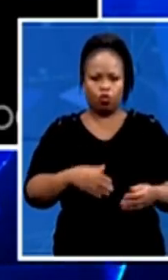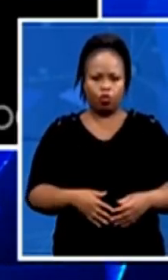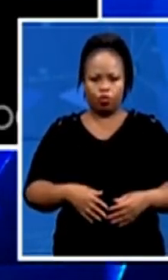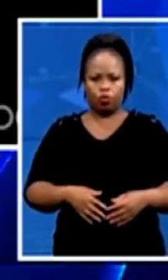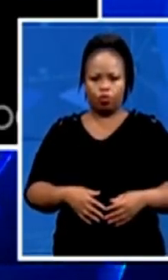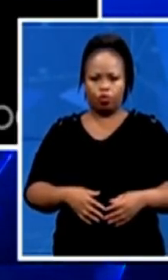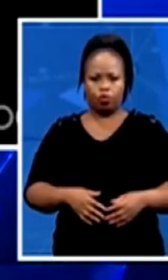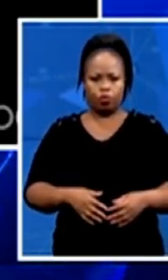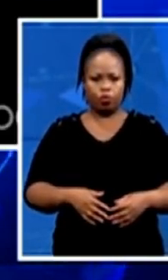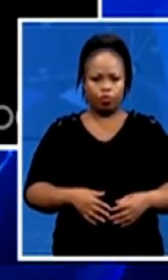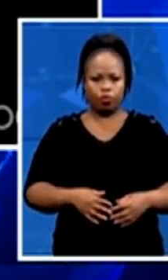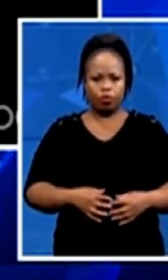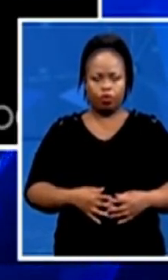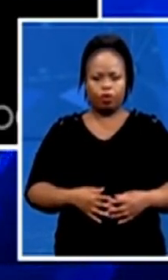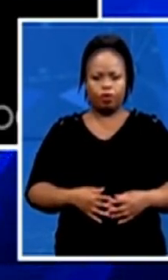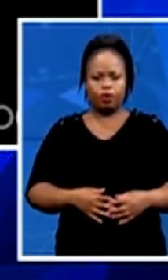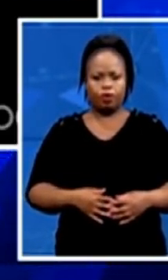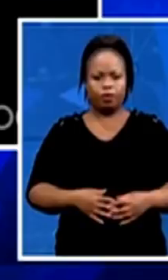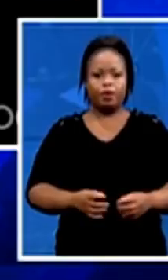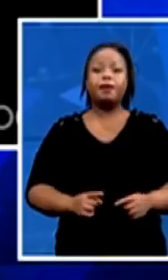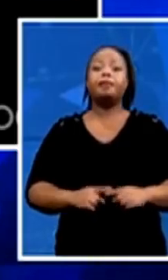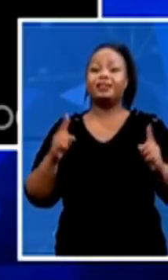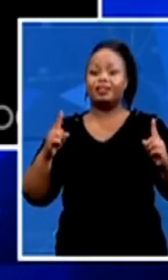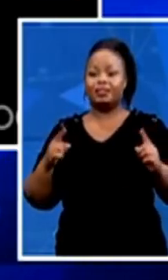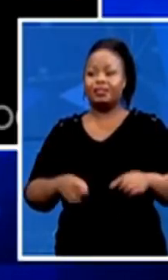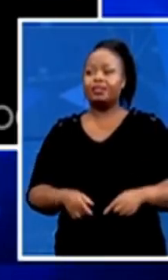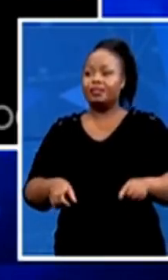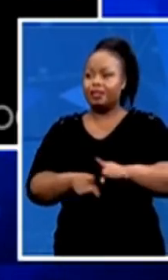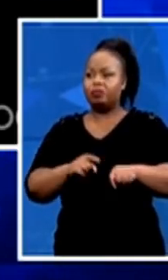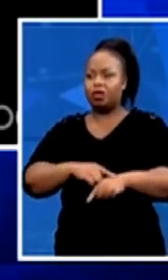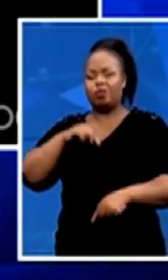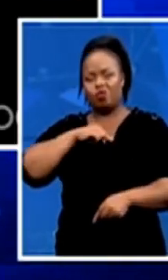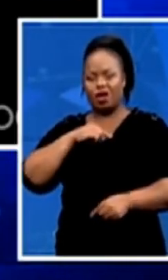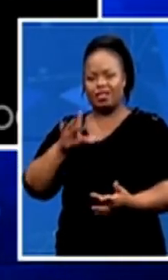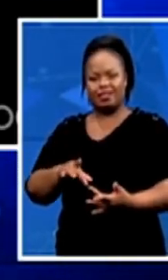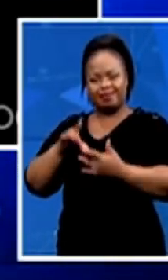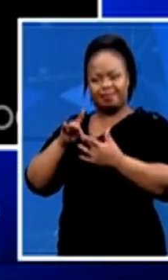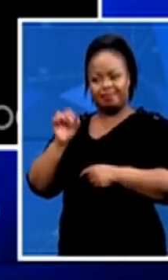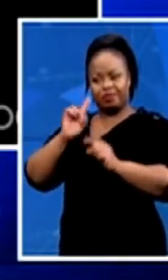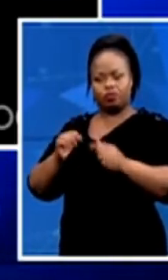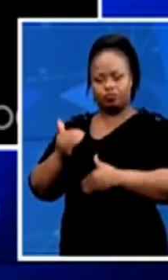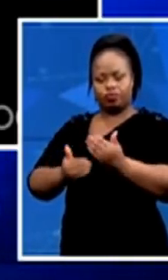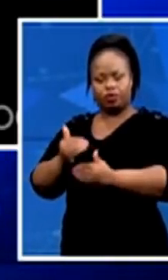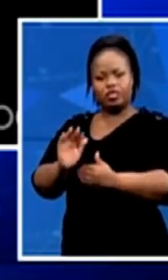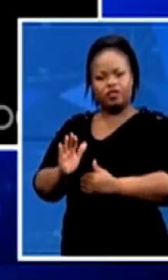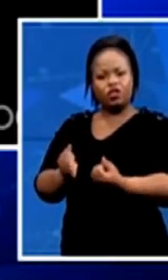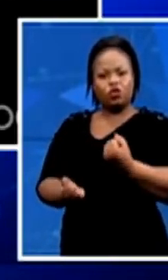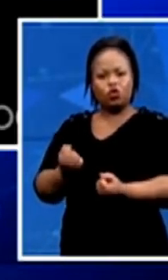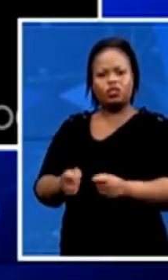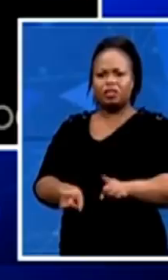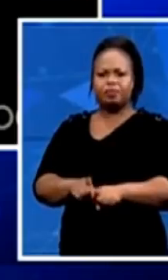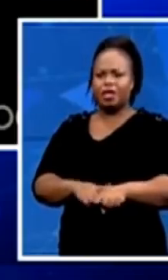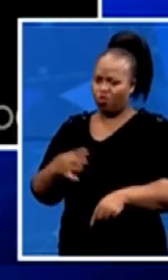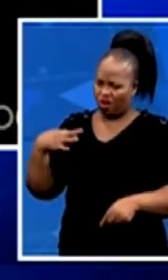But you are also, because of the unique nature of these proceedings, you are also a respondent or an applicant or whatever in the